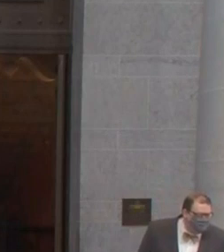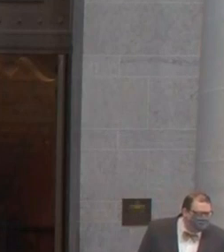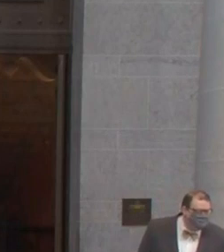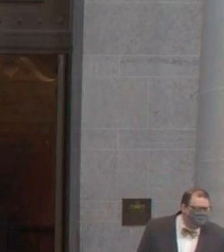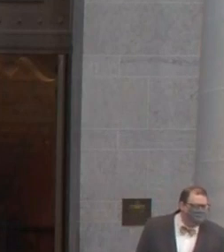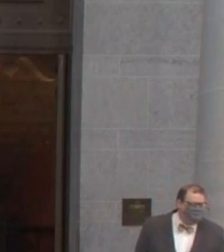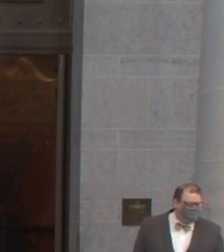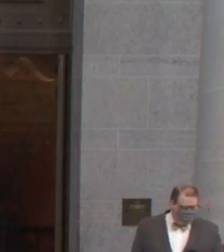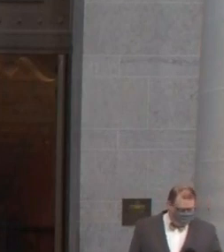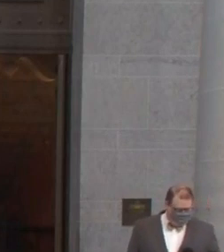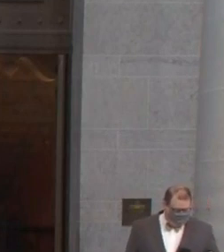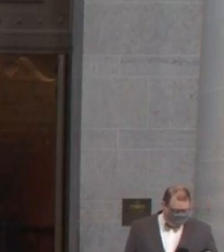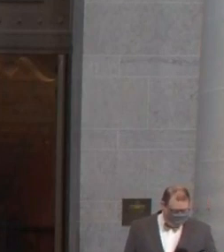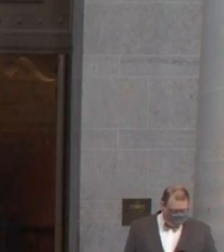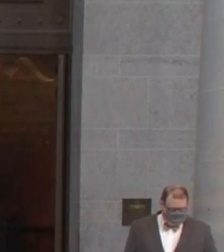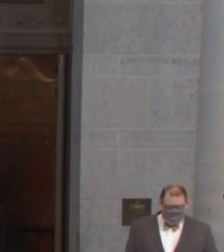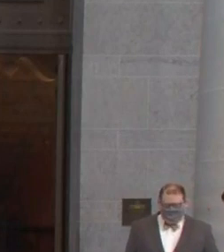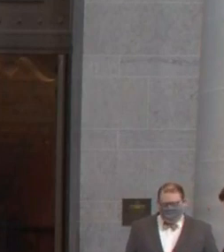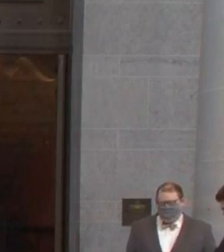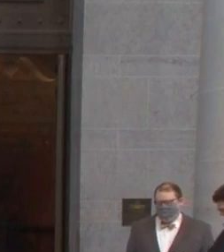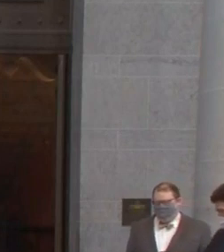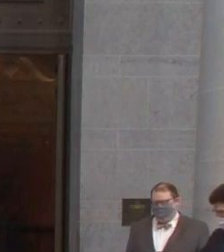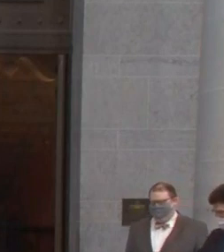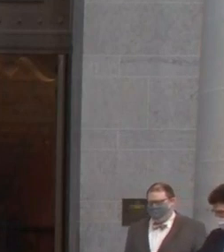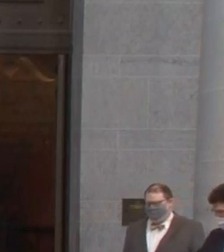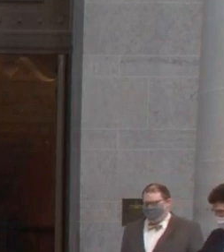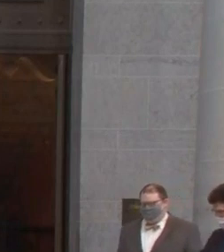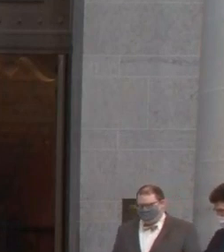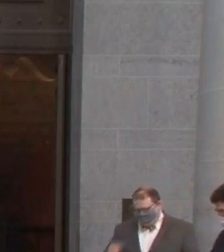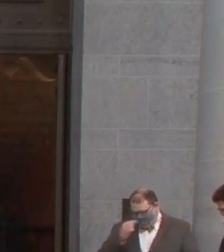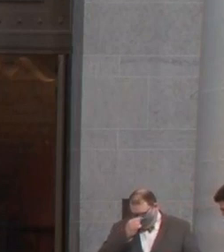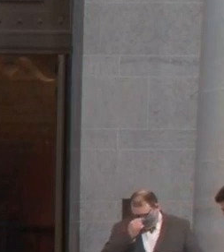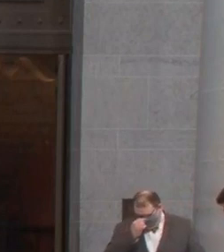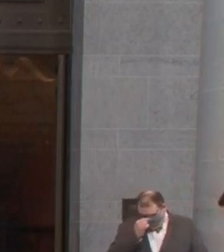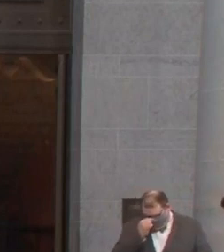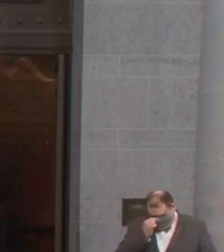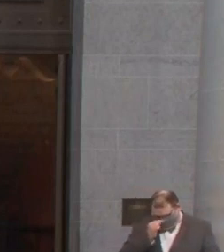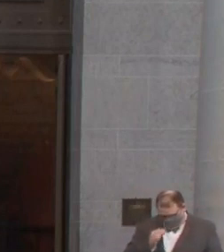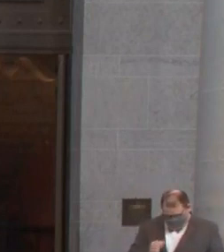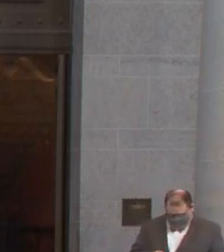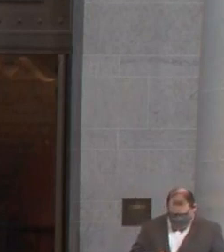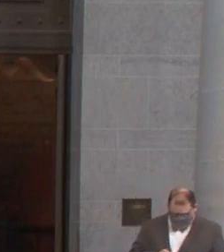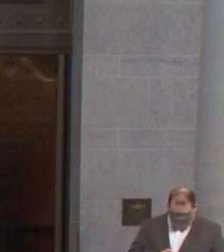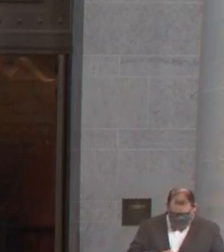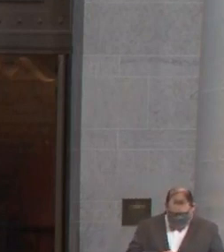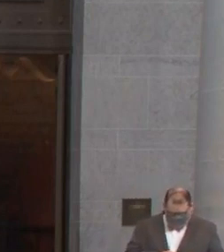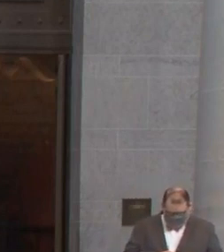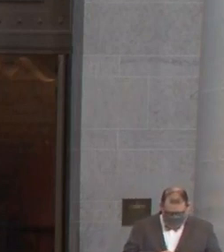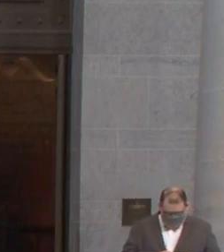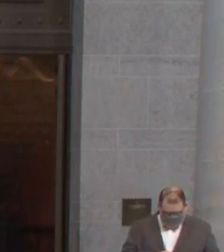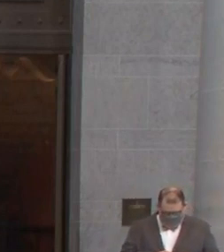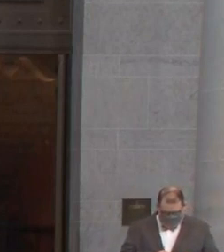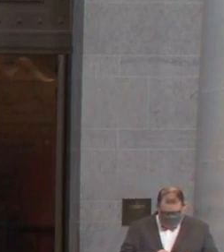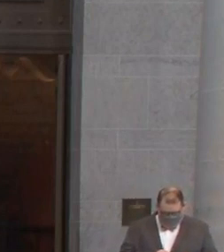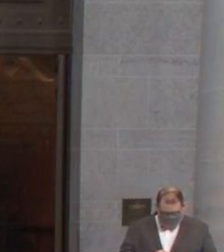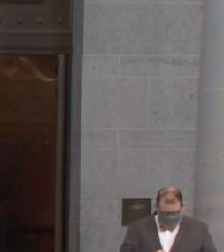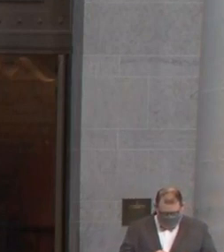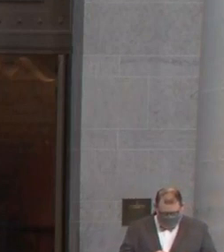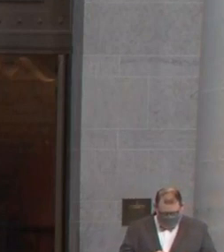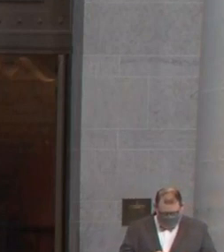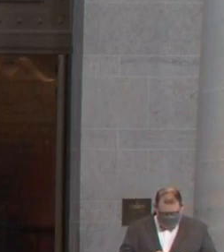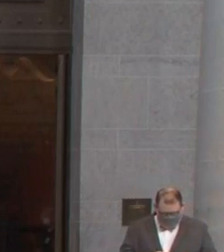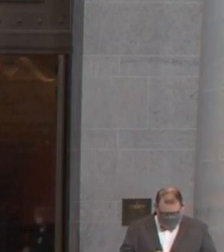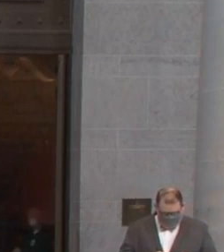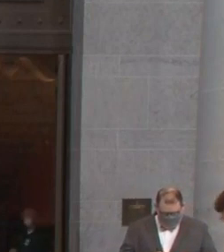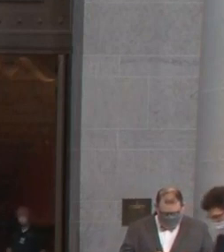to our daily lives, going to restaurants and going into big crowds. He said it will take a long time for us to get there. And so employers